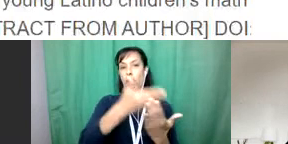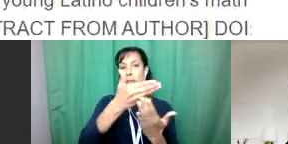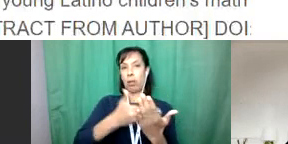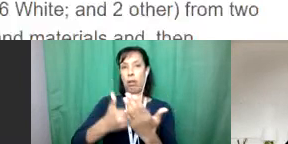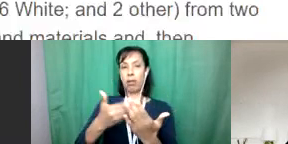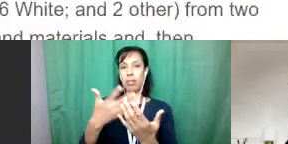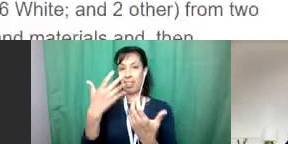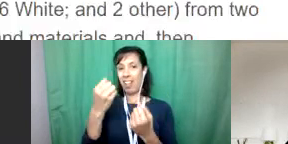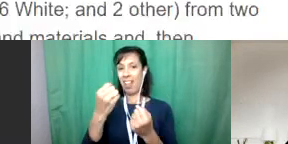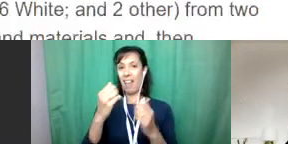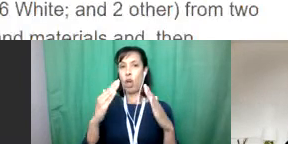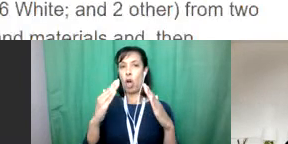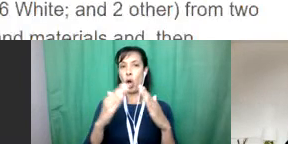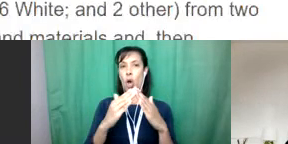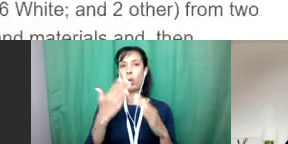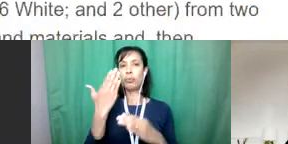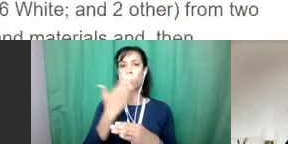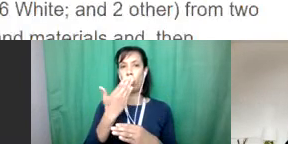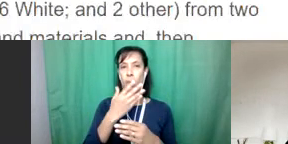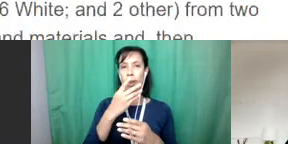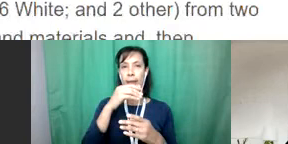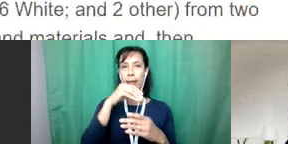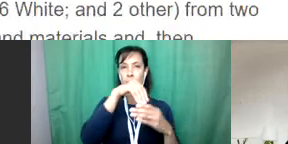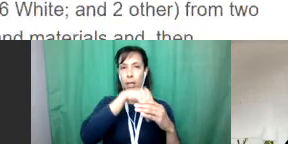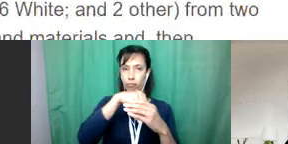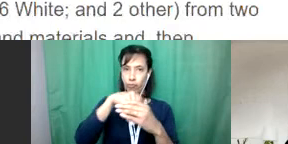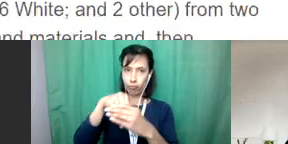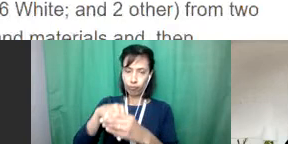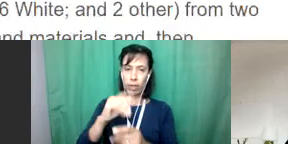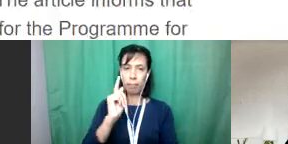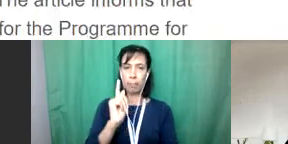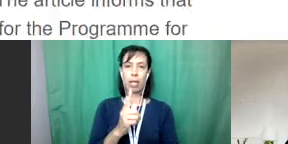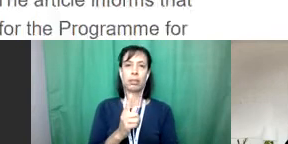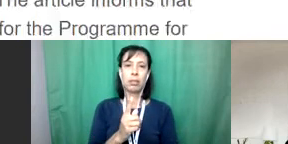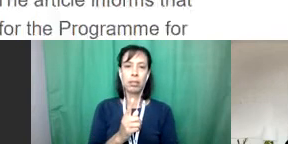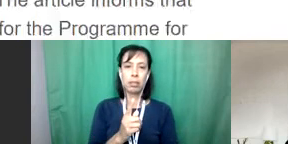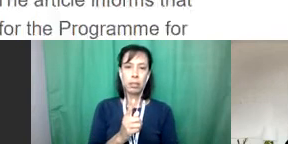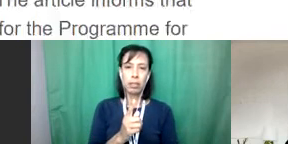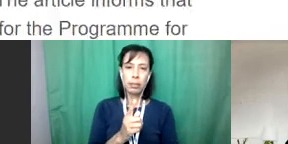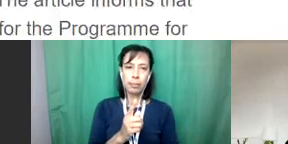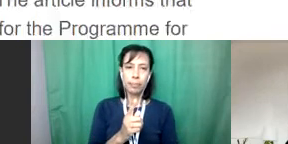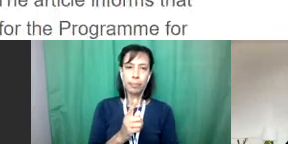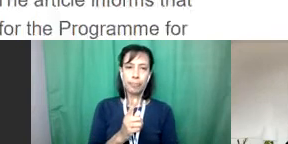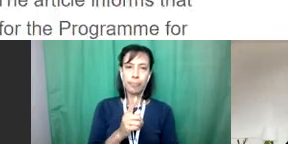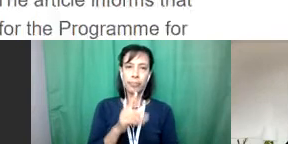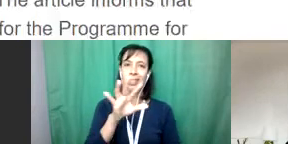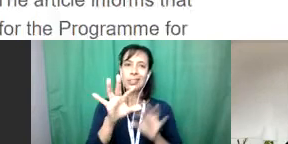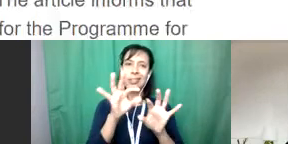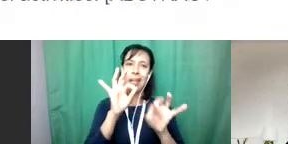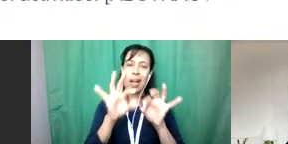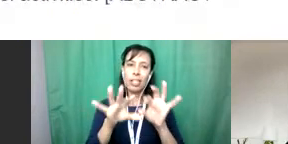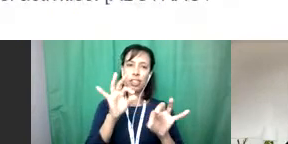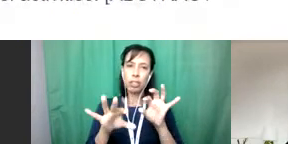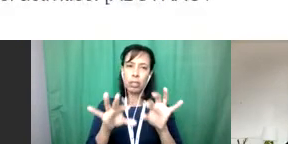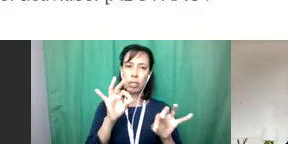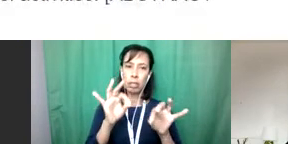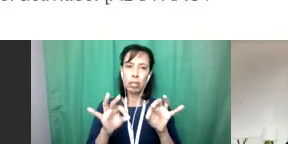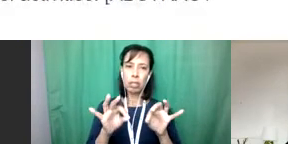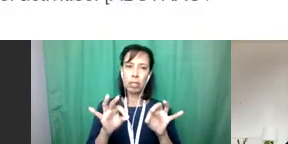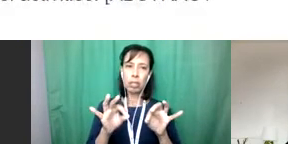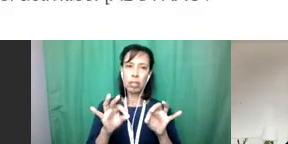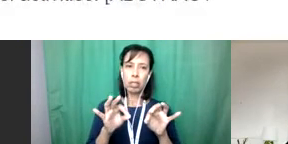here. These are issues that are dealt with. But when I did the selection, I didn't do anything here. I didn't put it